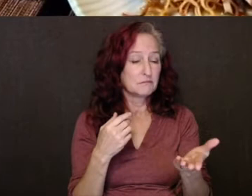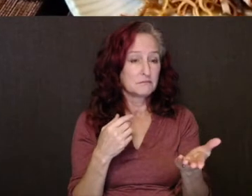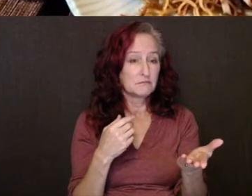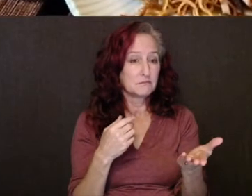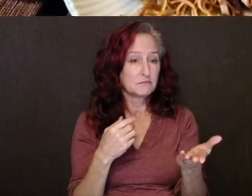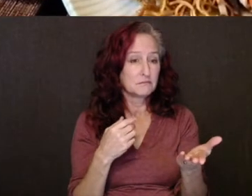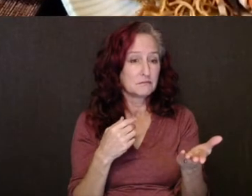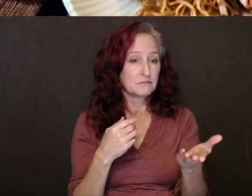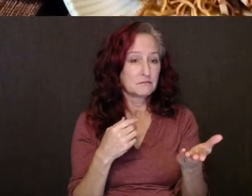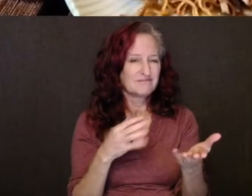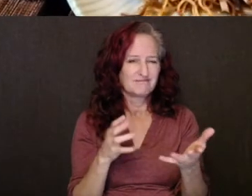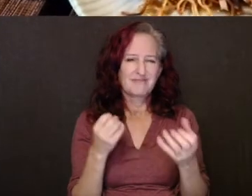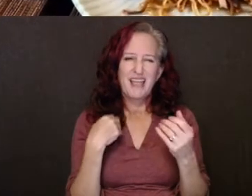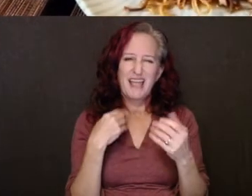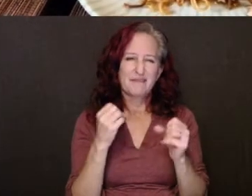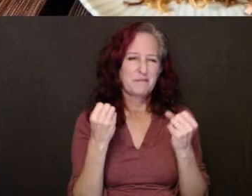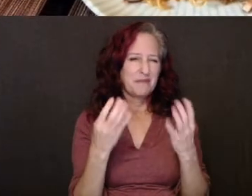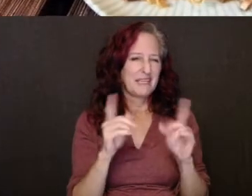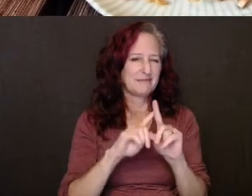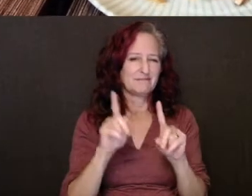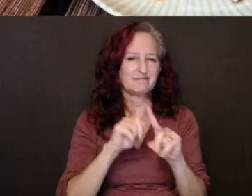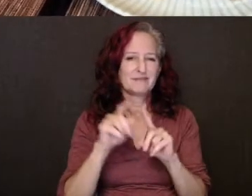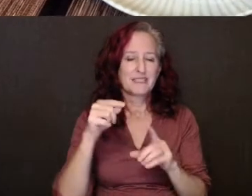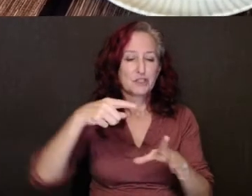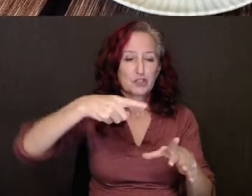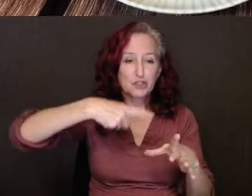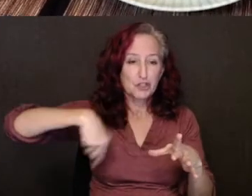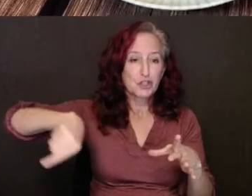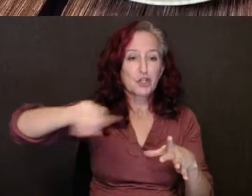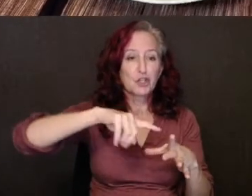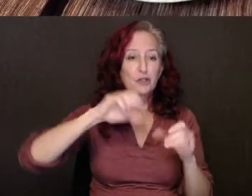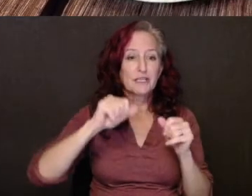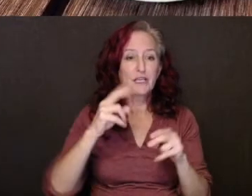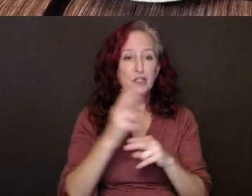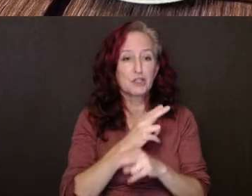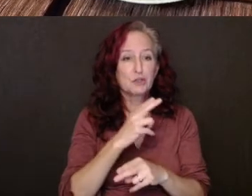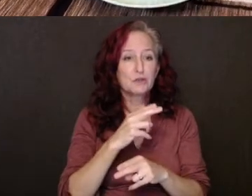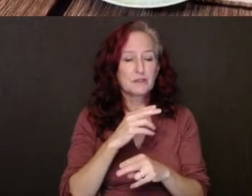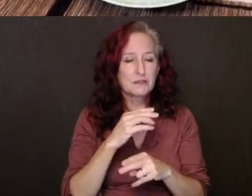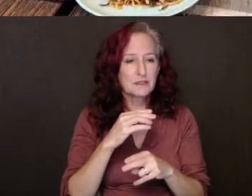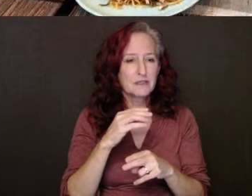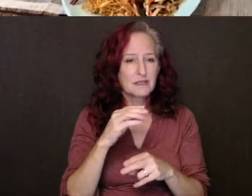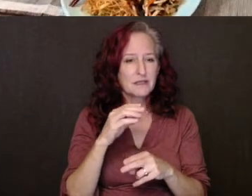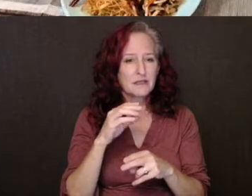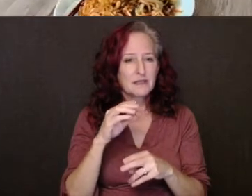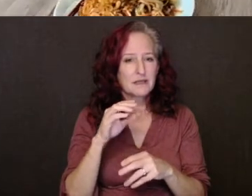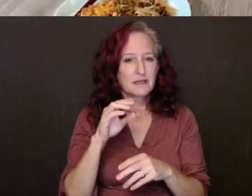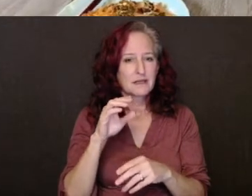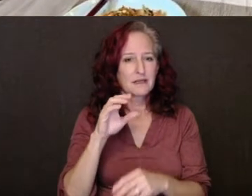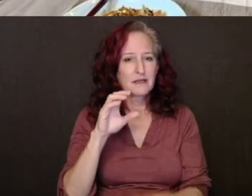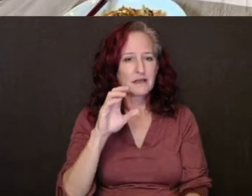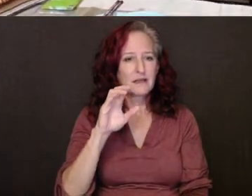asking. Okay. Any pan recommendations? Pan